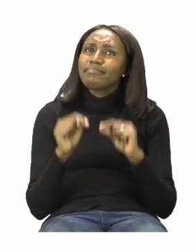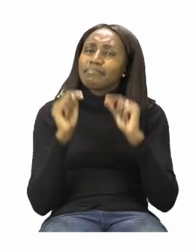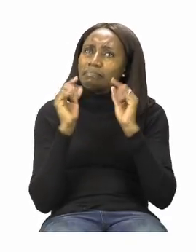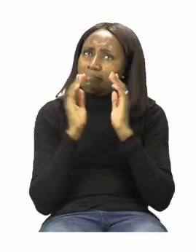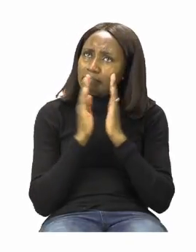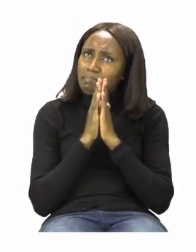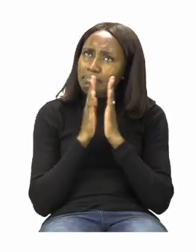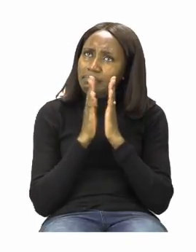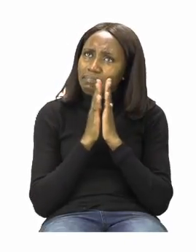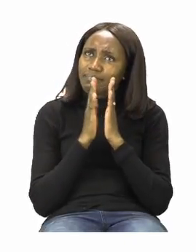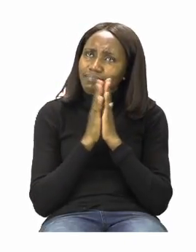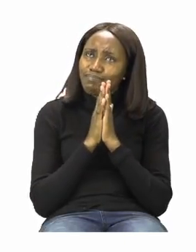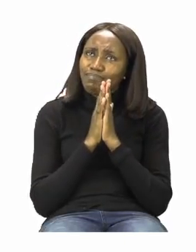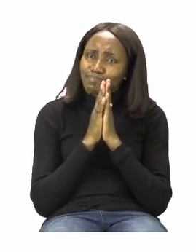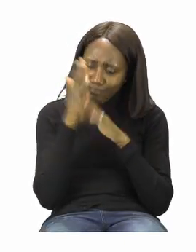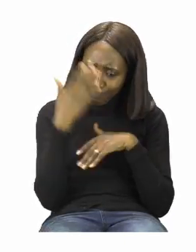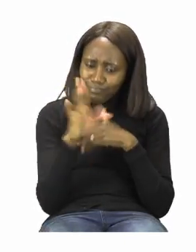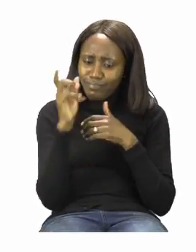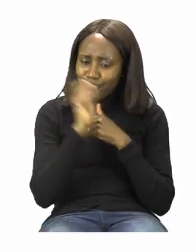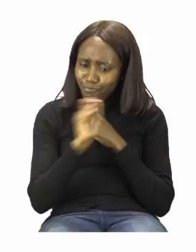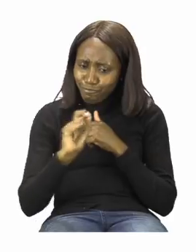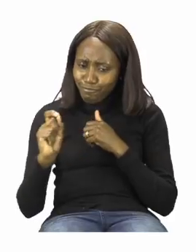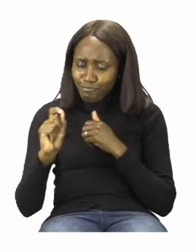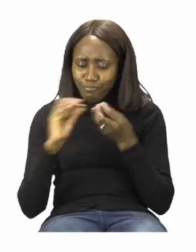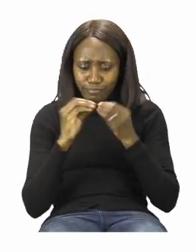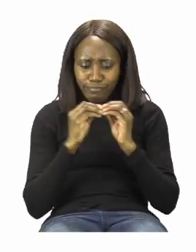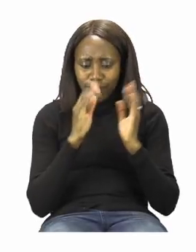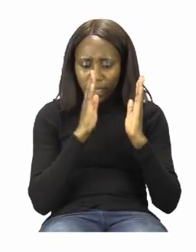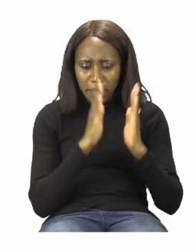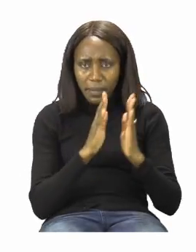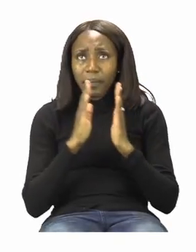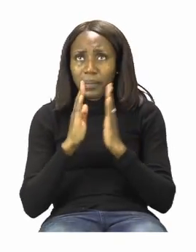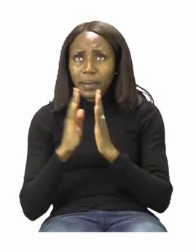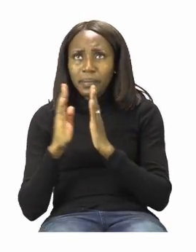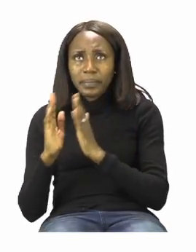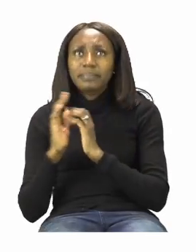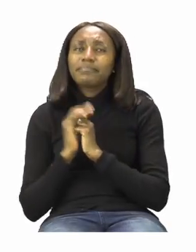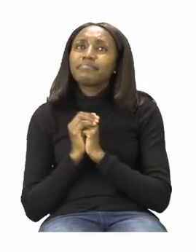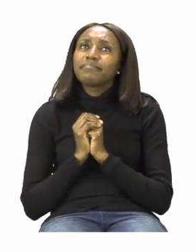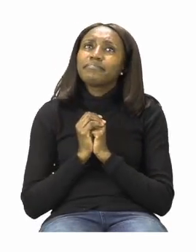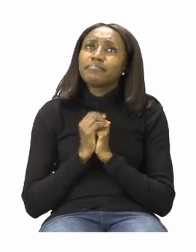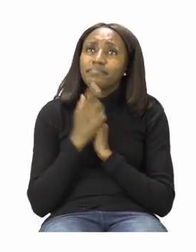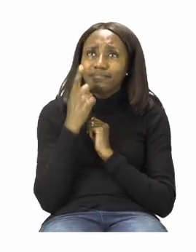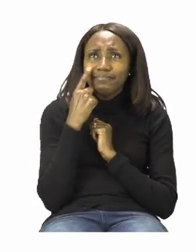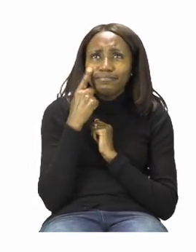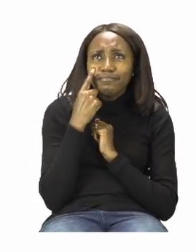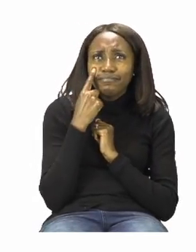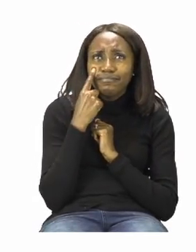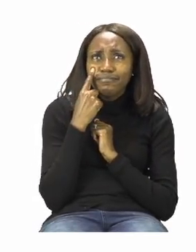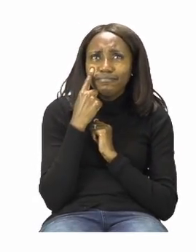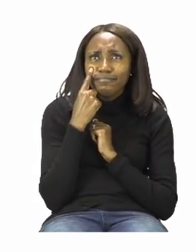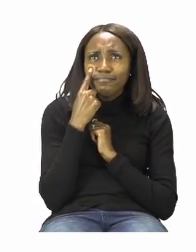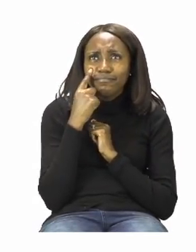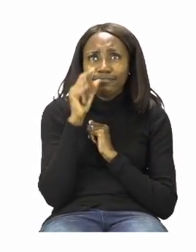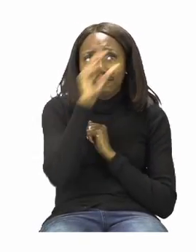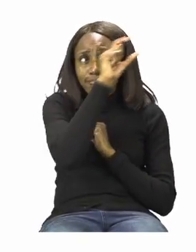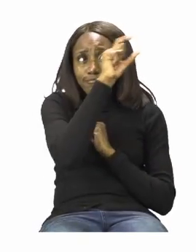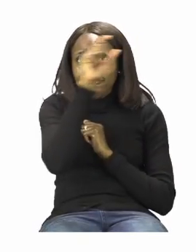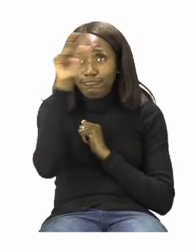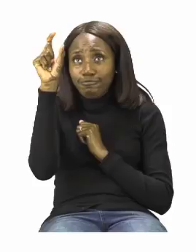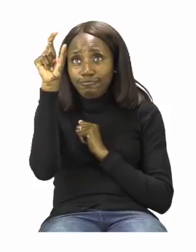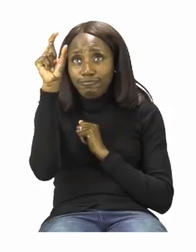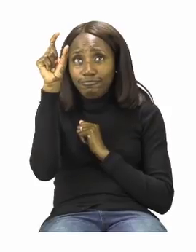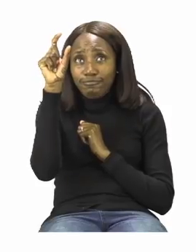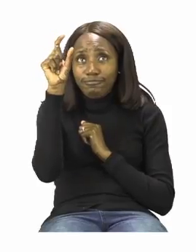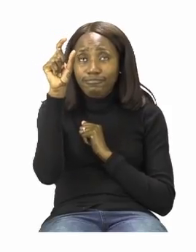we complete the number pattern. The first numbers that we can see on top are the ones that we need